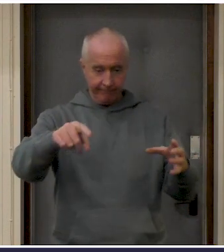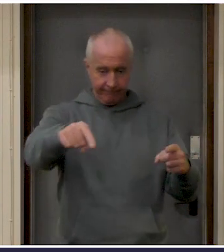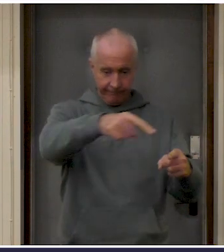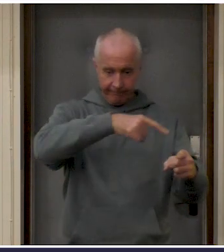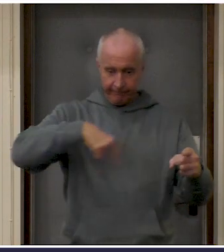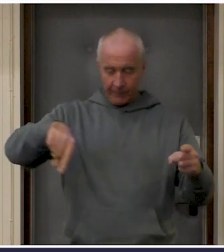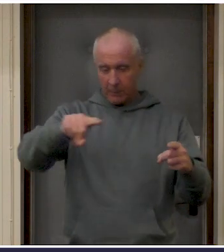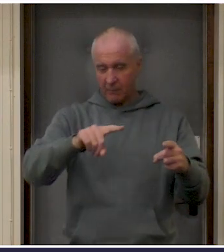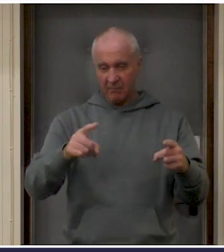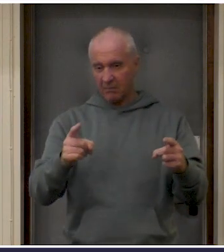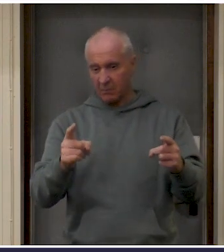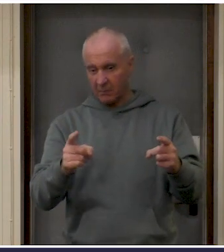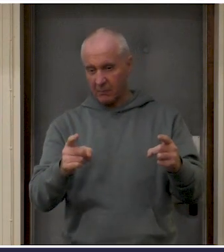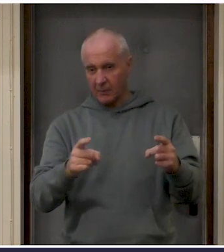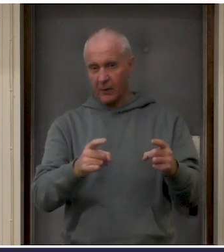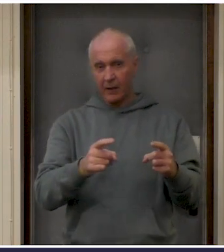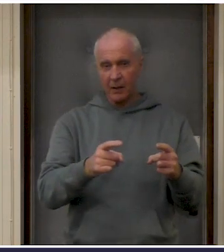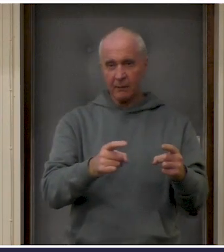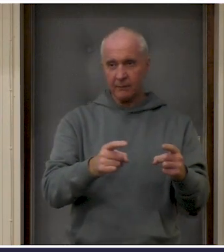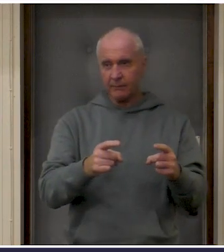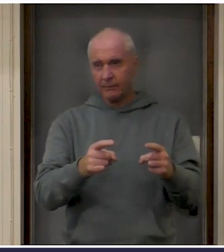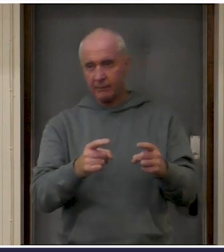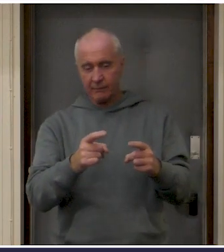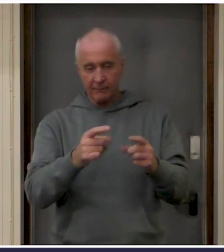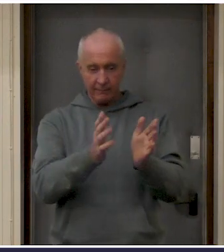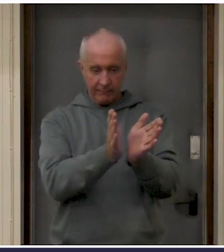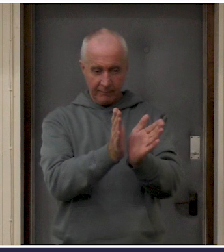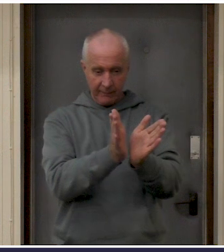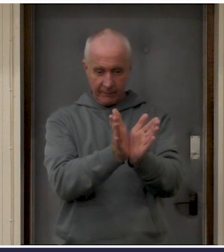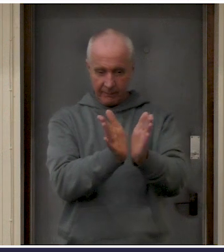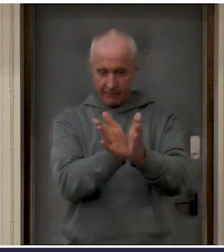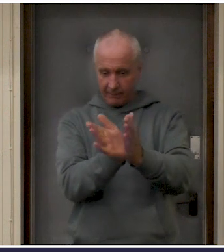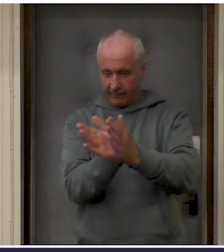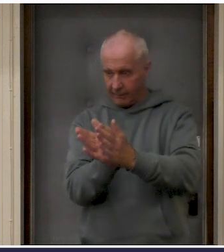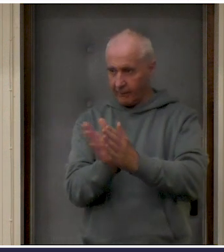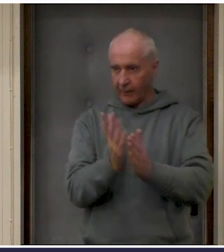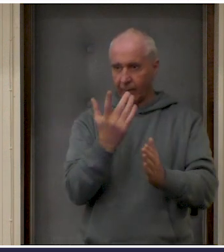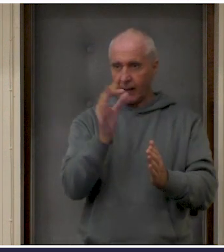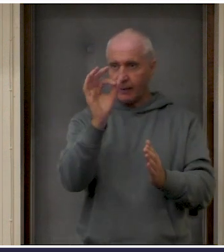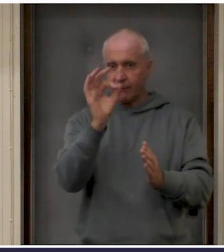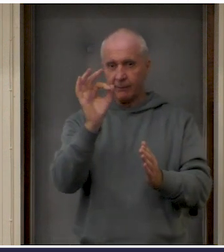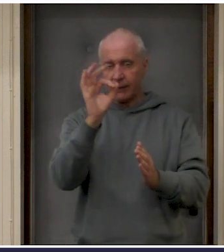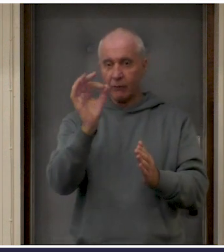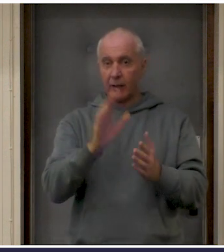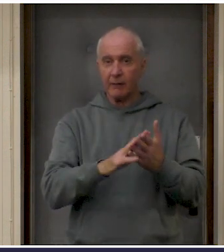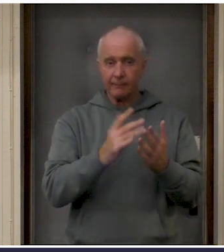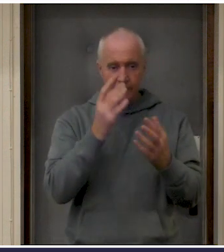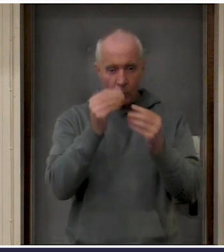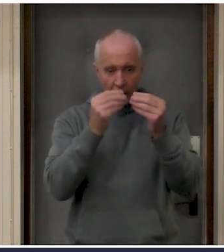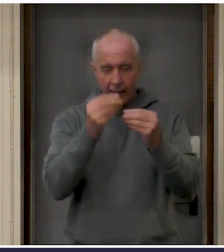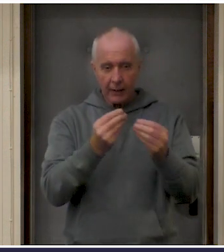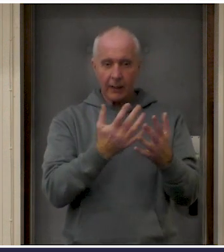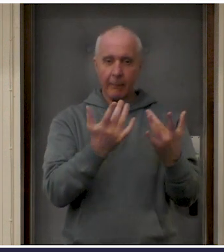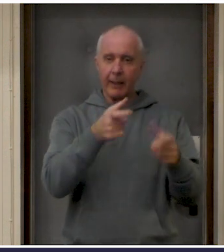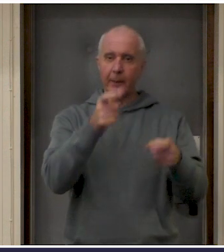for every 5-degree segment or something like that, you have to calculate the number of people in every sort